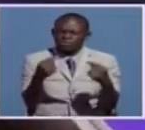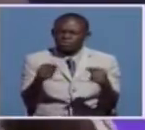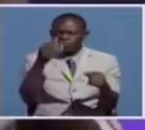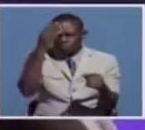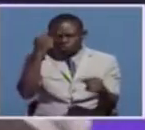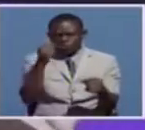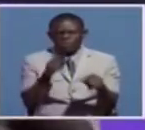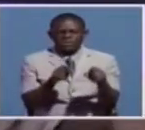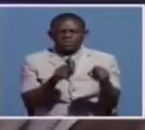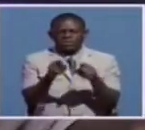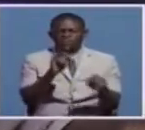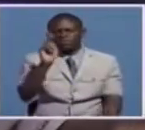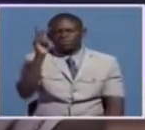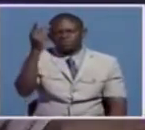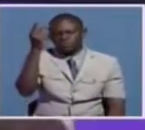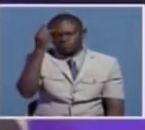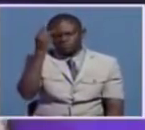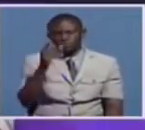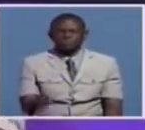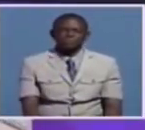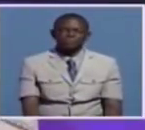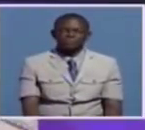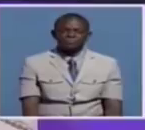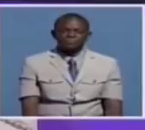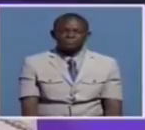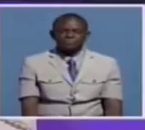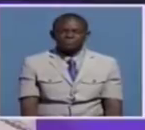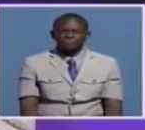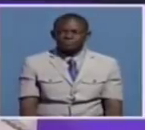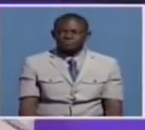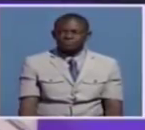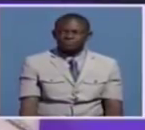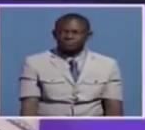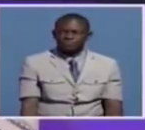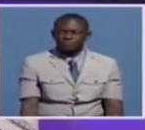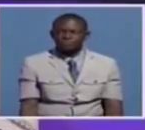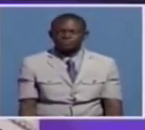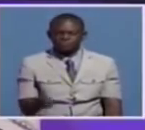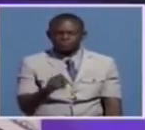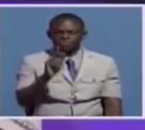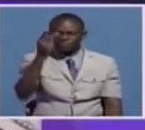political thought began to go in different ways, and that always caused trauma.